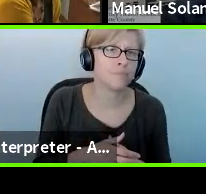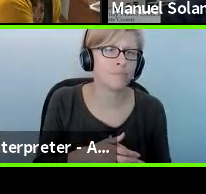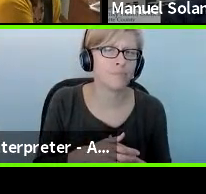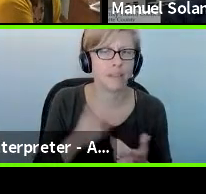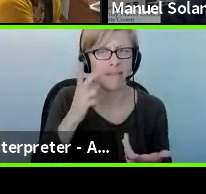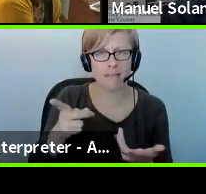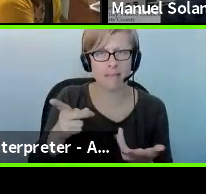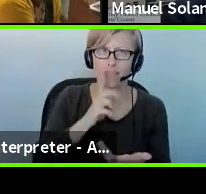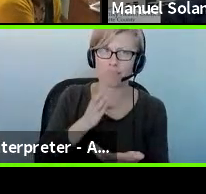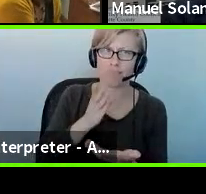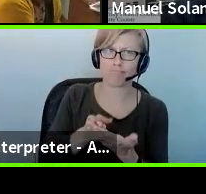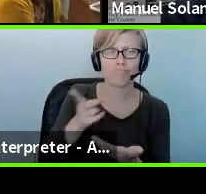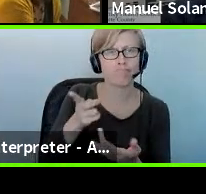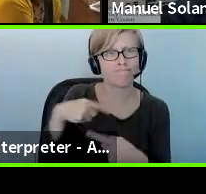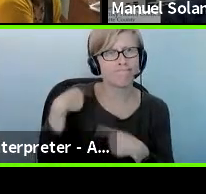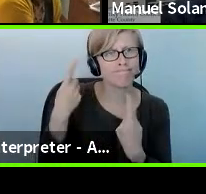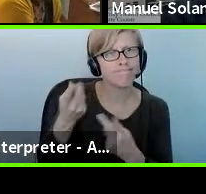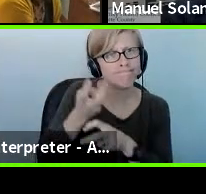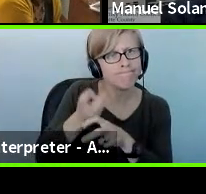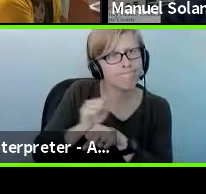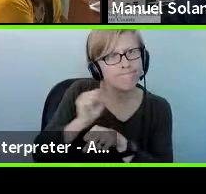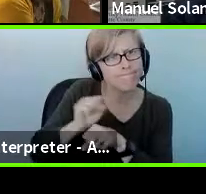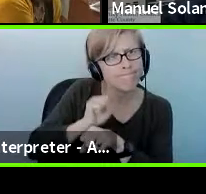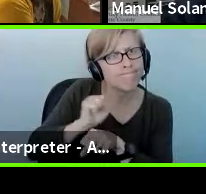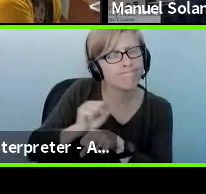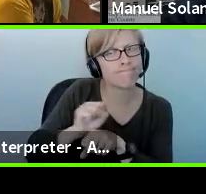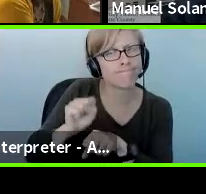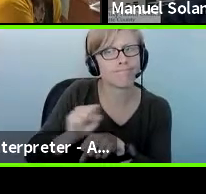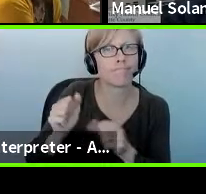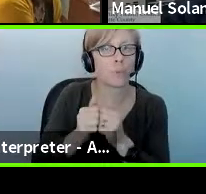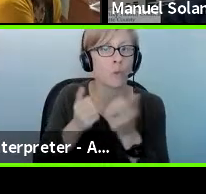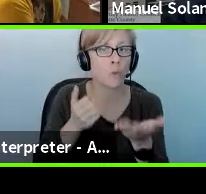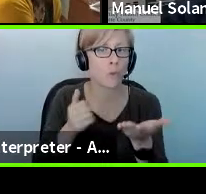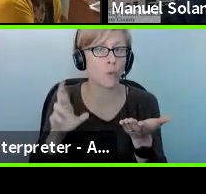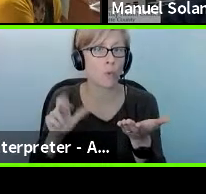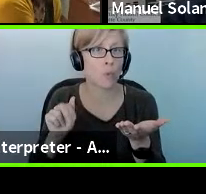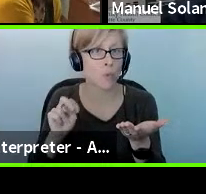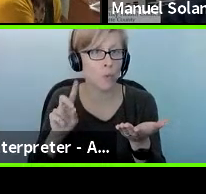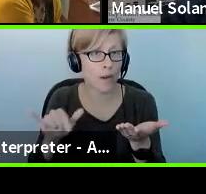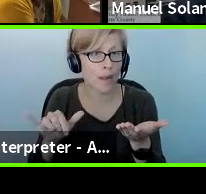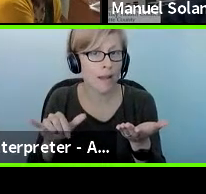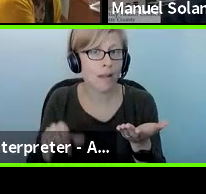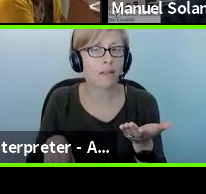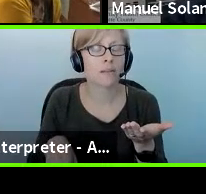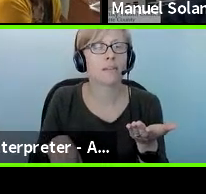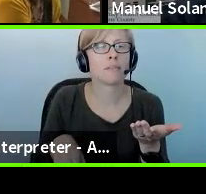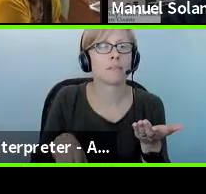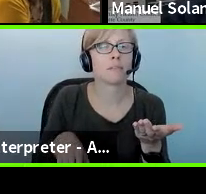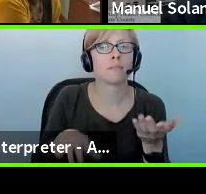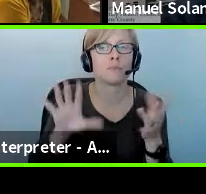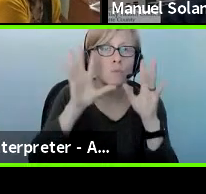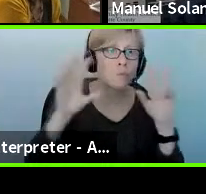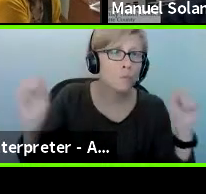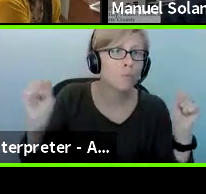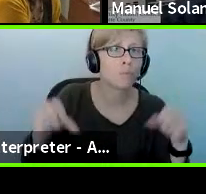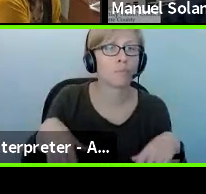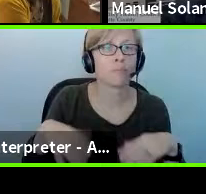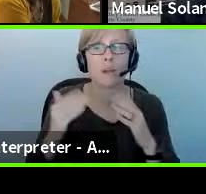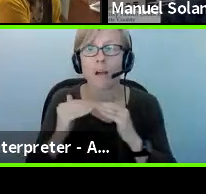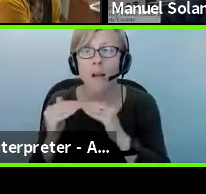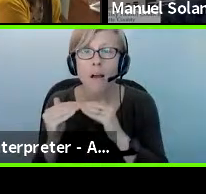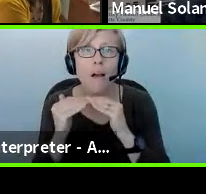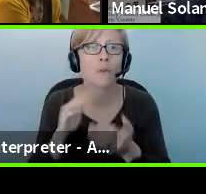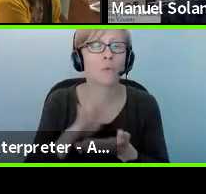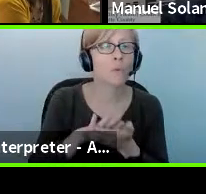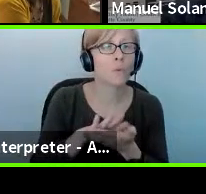closely they've been working with you, Randy, and all of your colleagues, superintendents, school boards, et